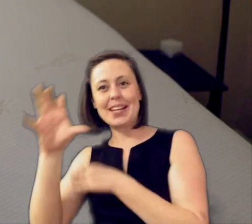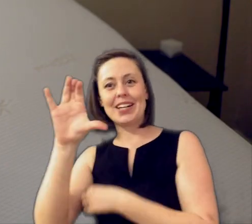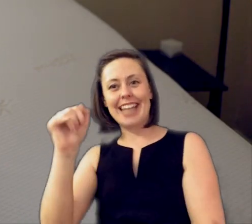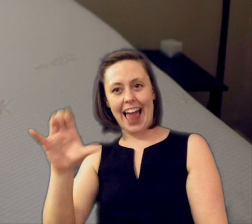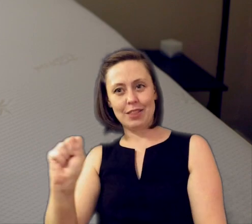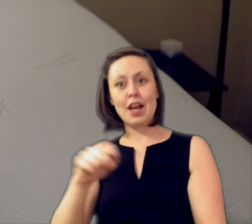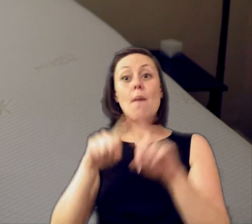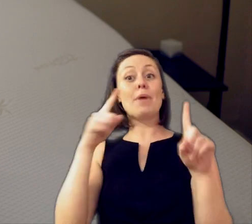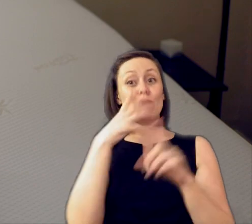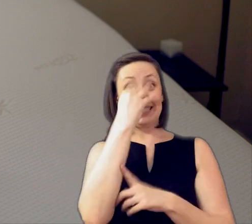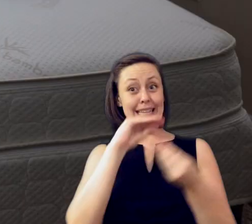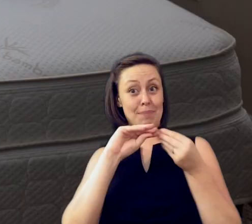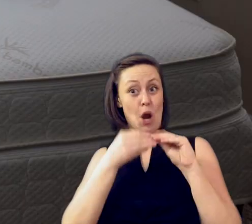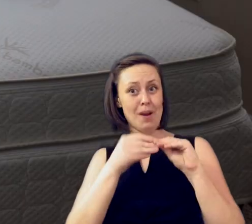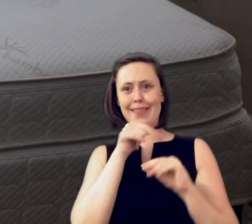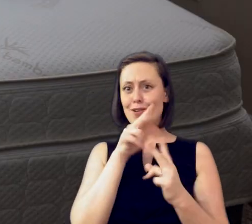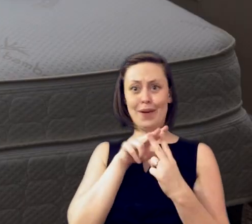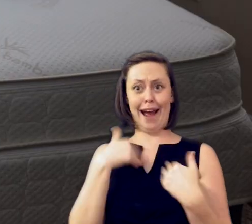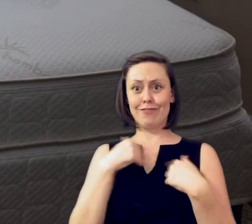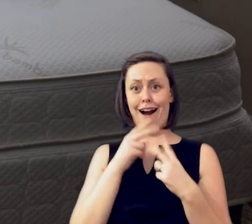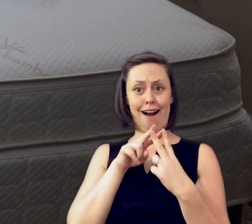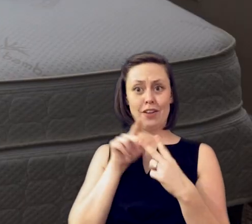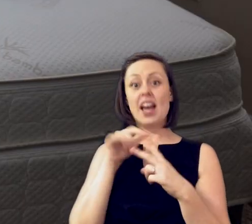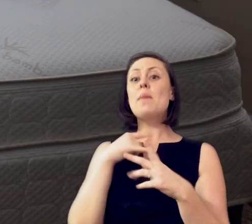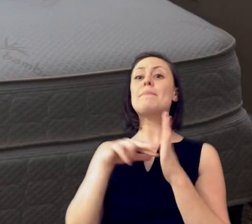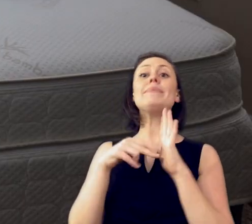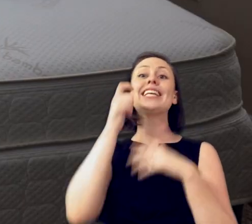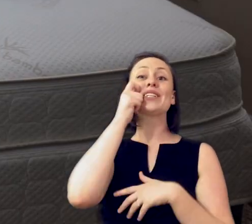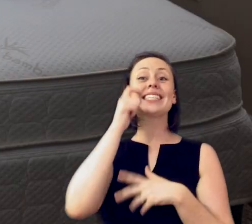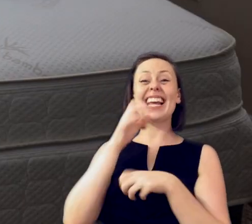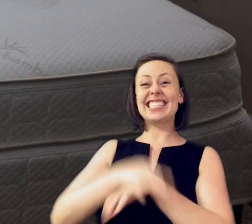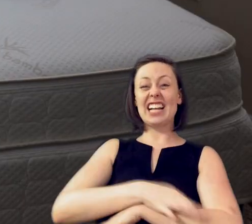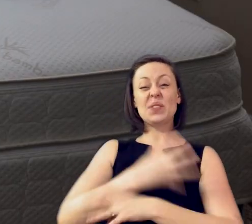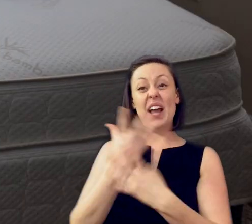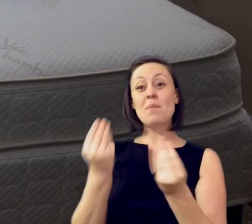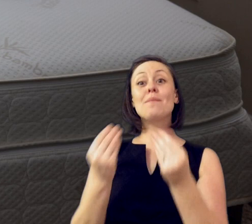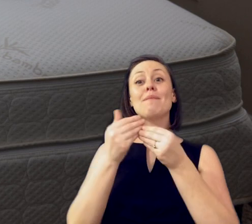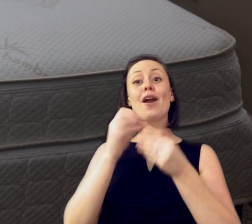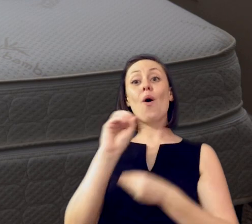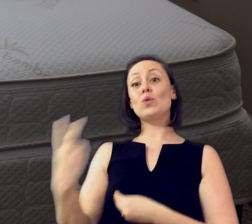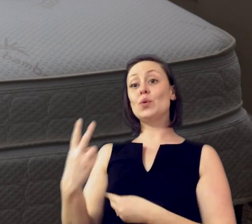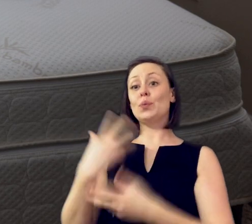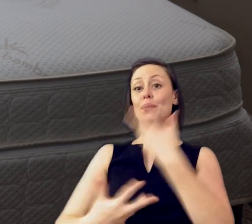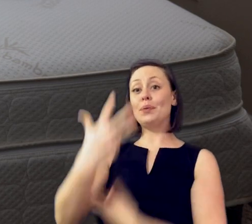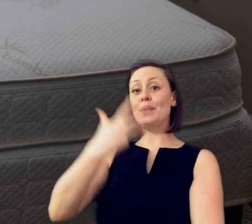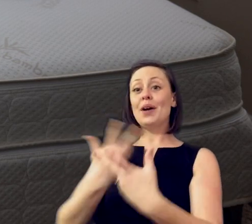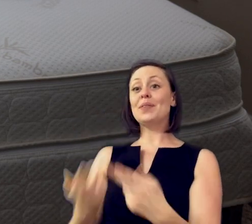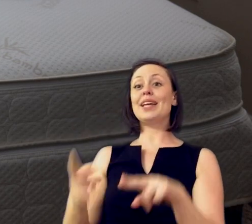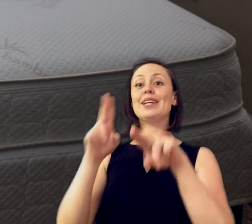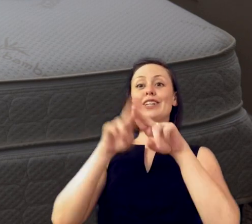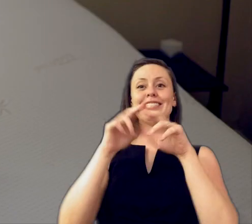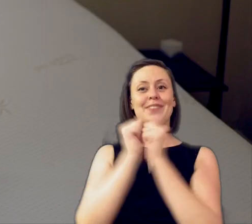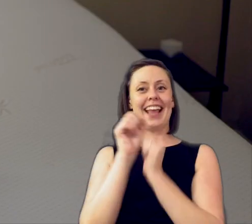of Sleep Number, neither. This means that your skin cells will get much more oxygenation with the increase in